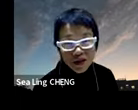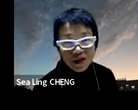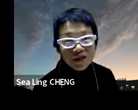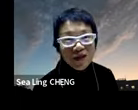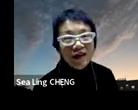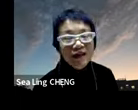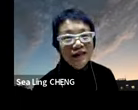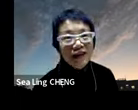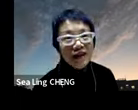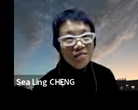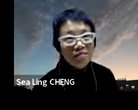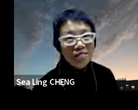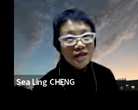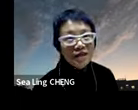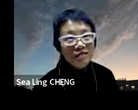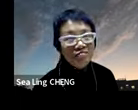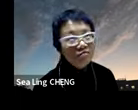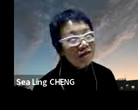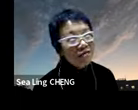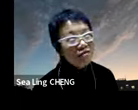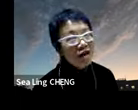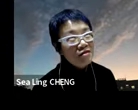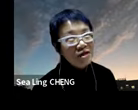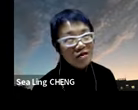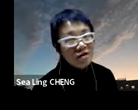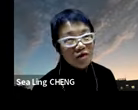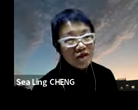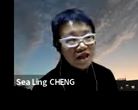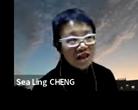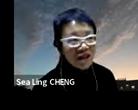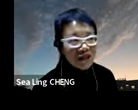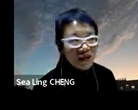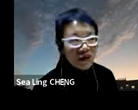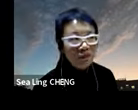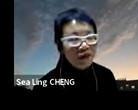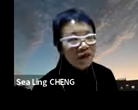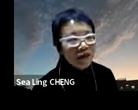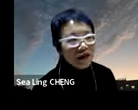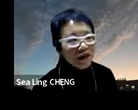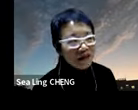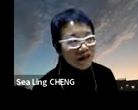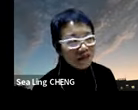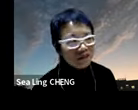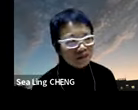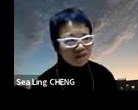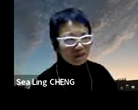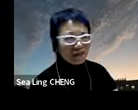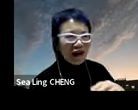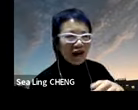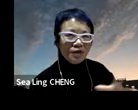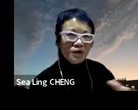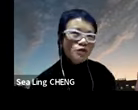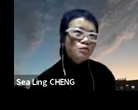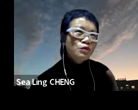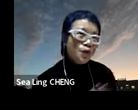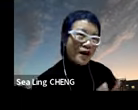with an NGO that had been founded 30 years ago. And